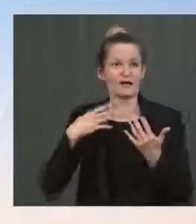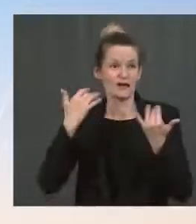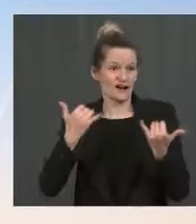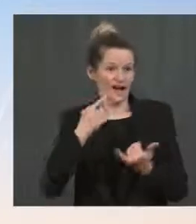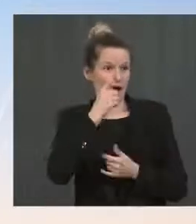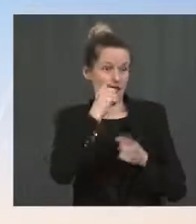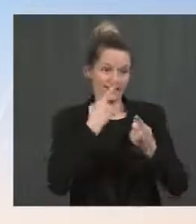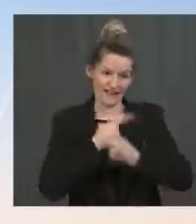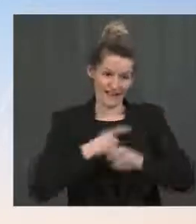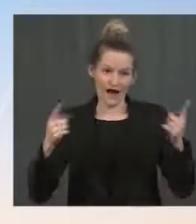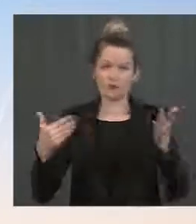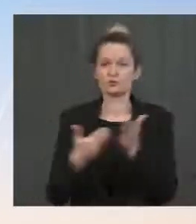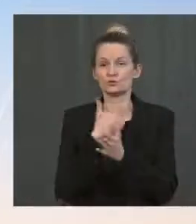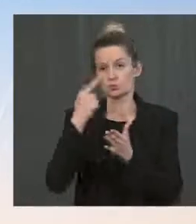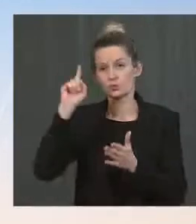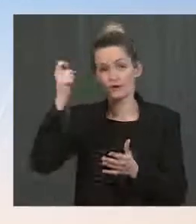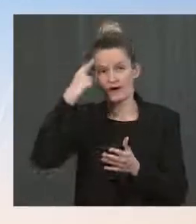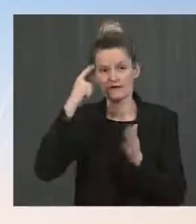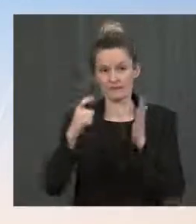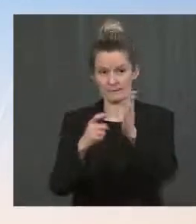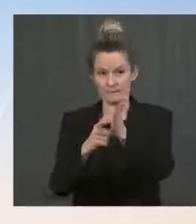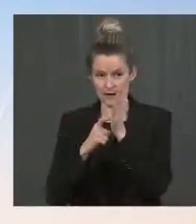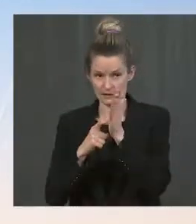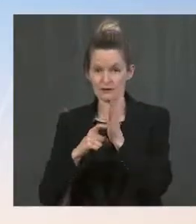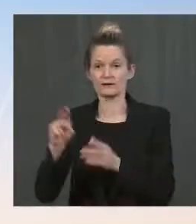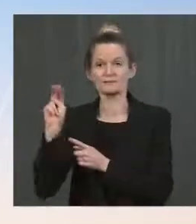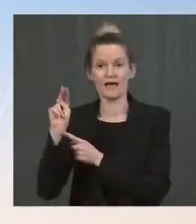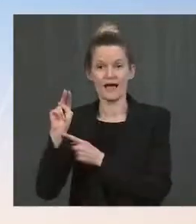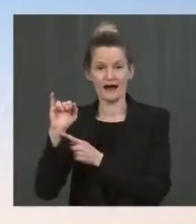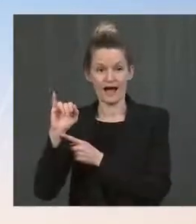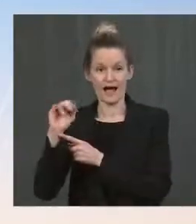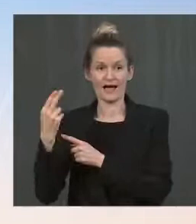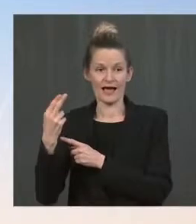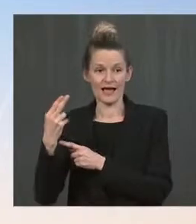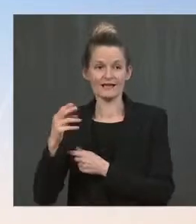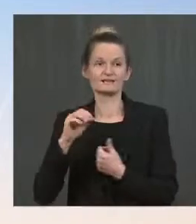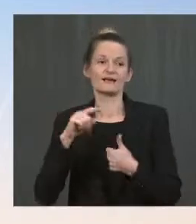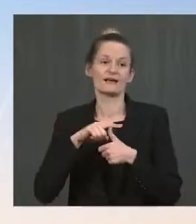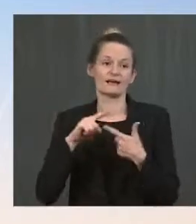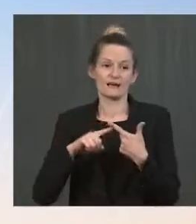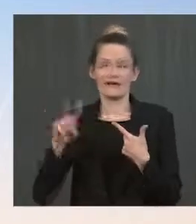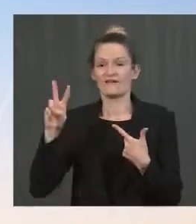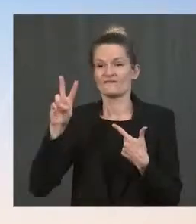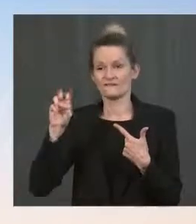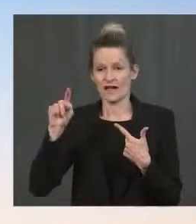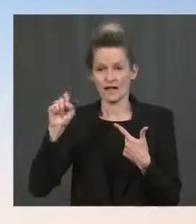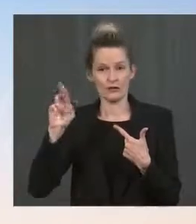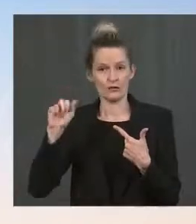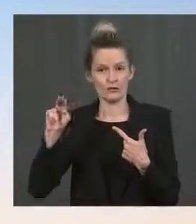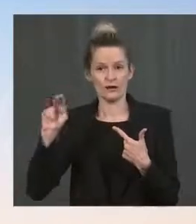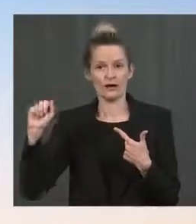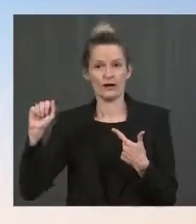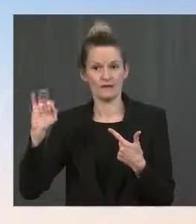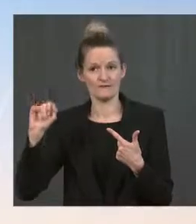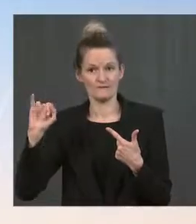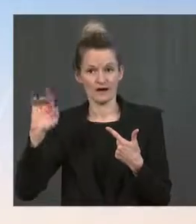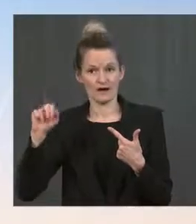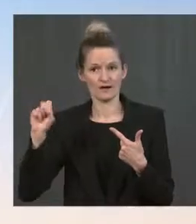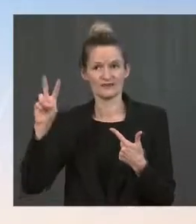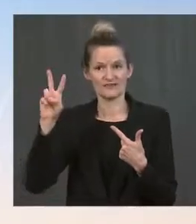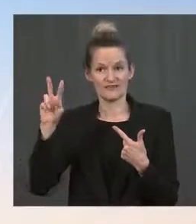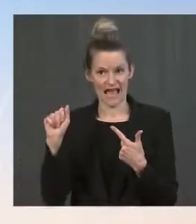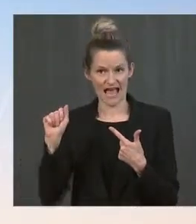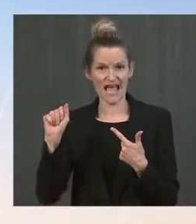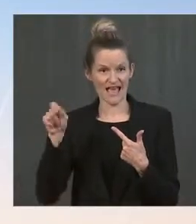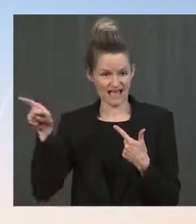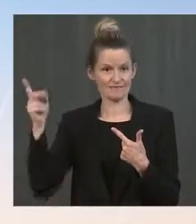NIH, the VA, the Veterans Affairs, Department of Veterans Affairs, folks who are serving on the front lines on the